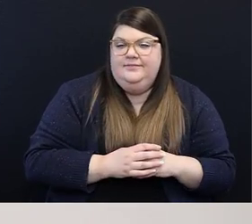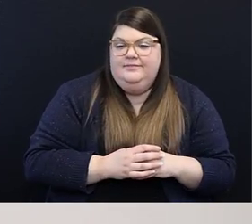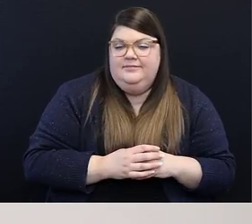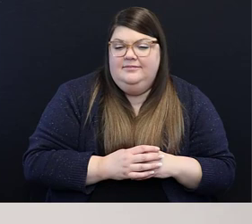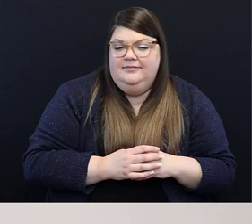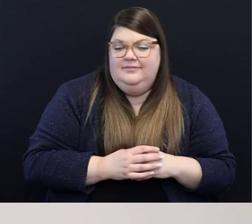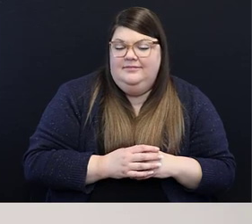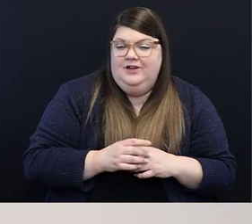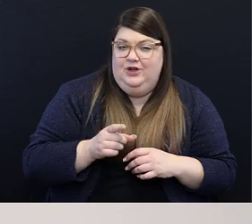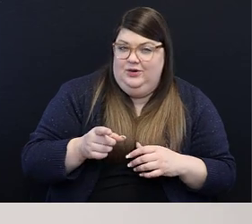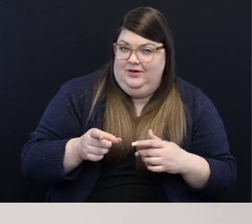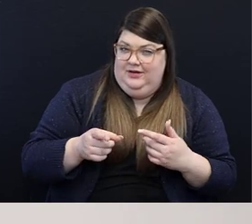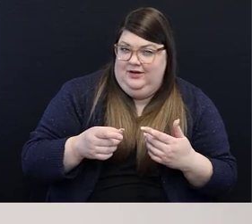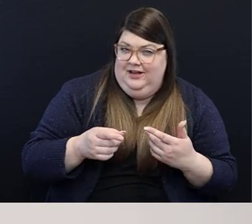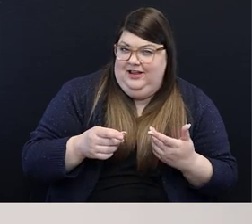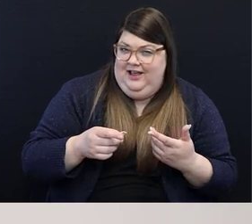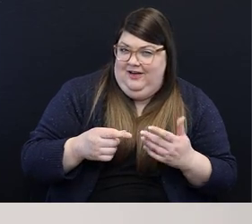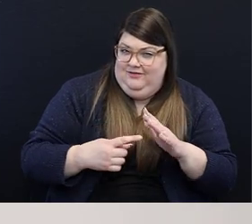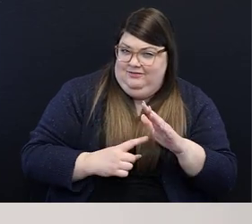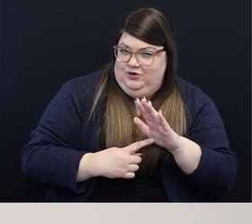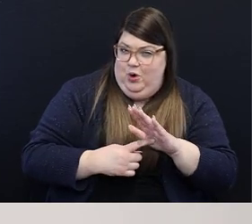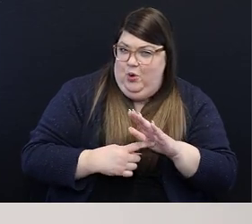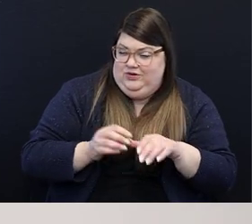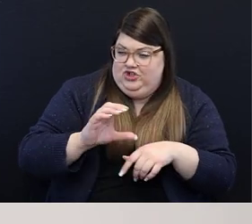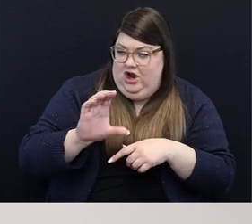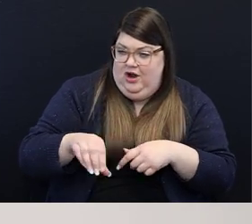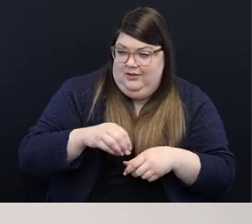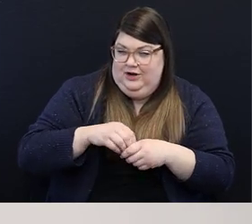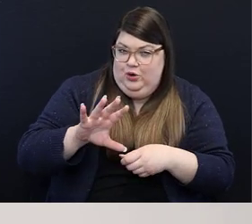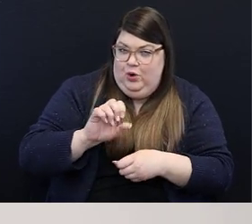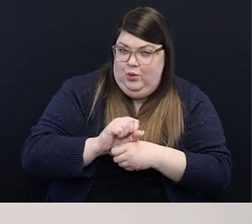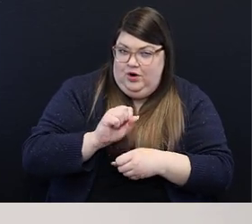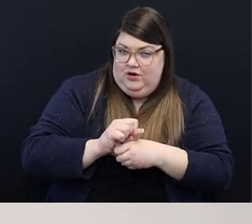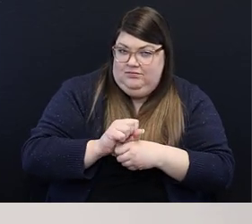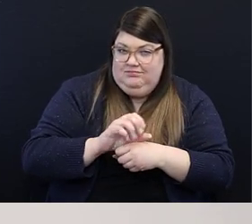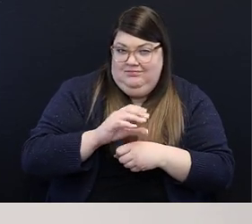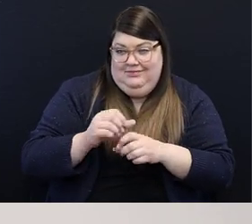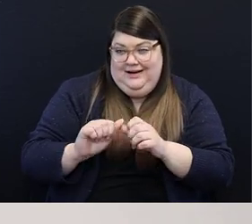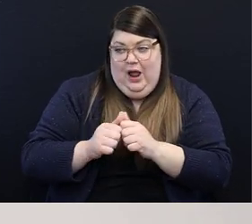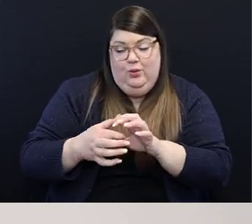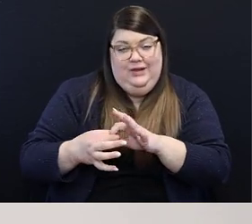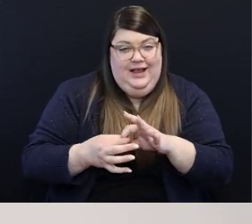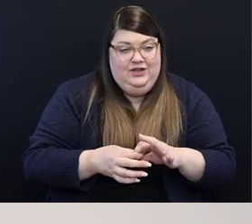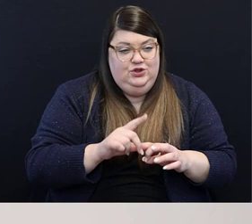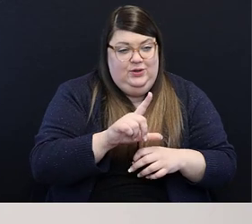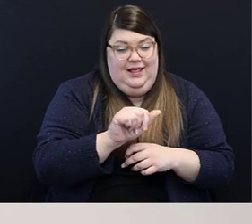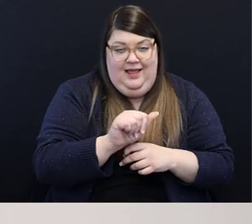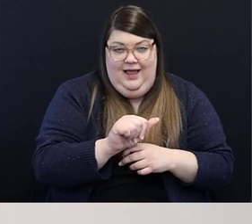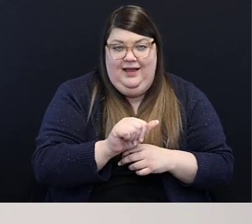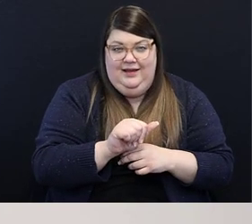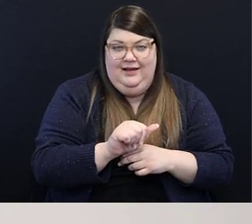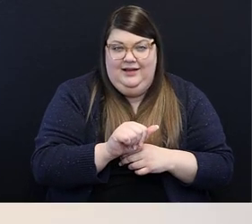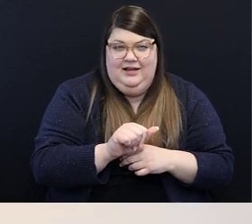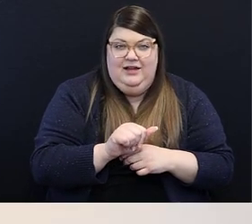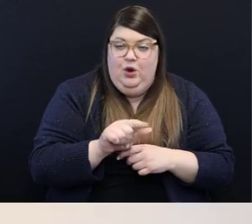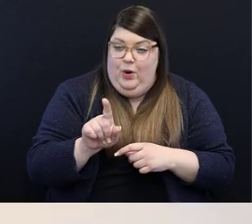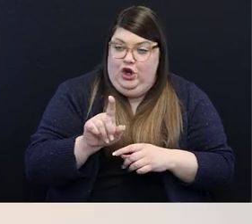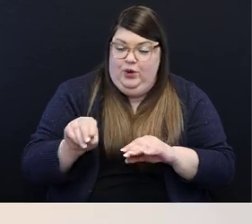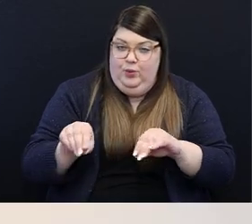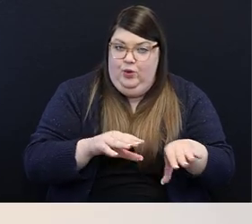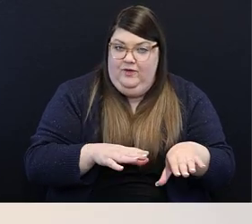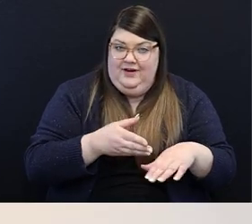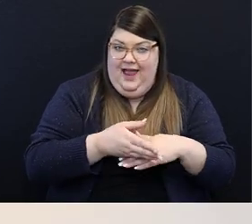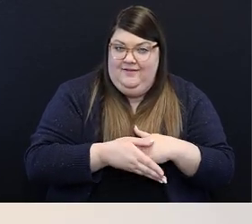Chicago in your work and how Chicago relates to Los Angeles as well, which is where you moved after your time in the